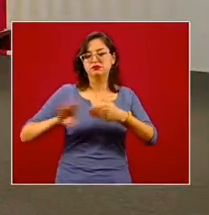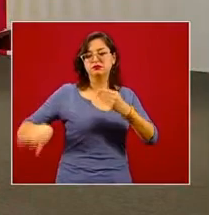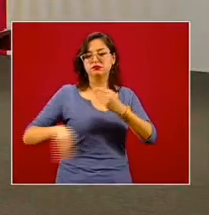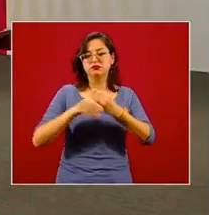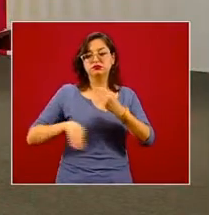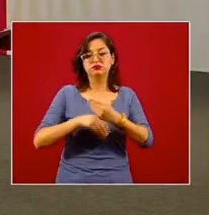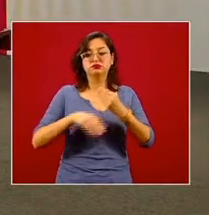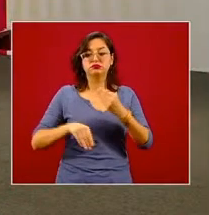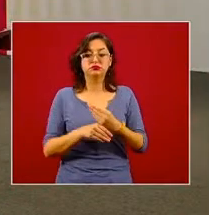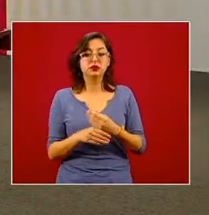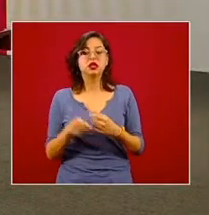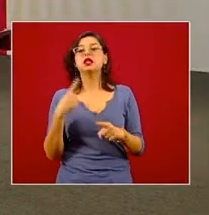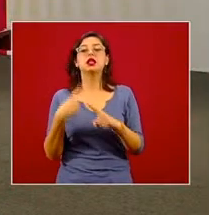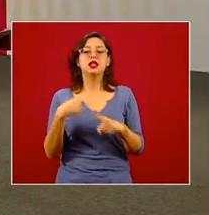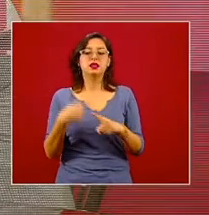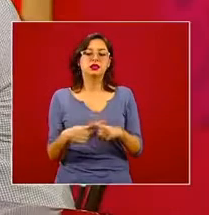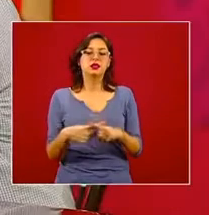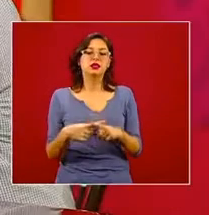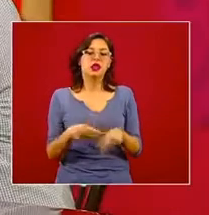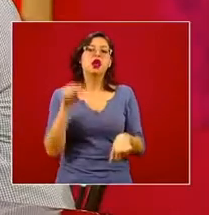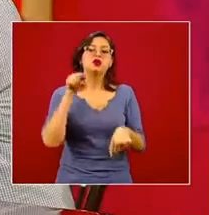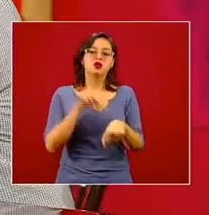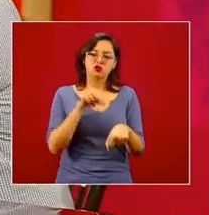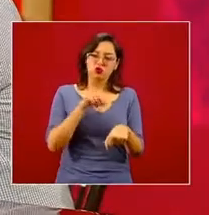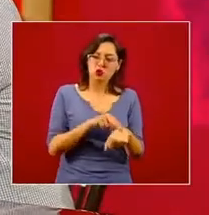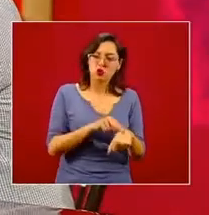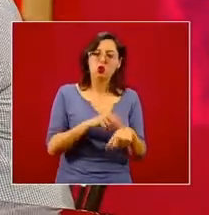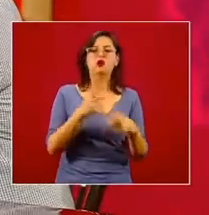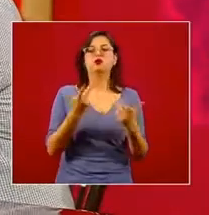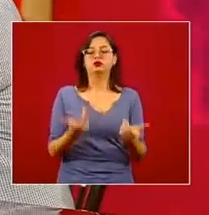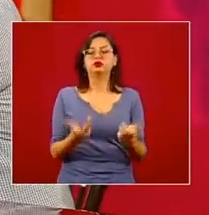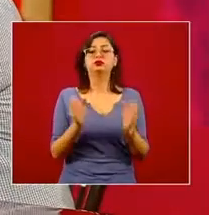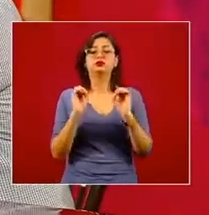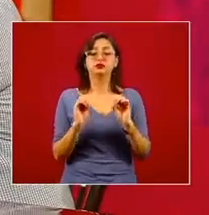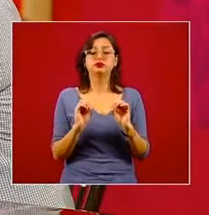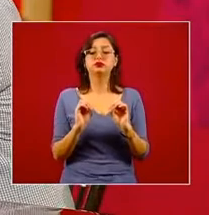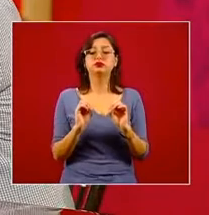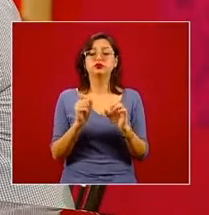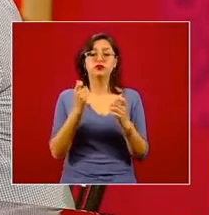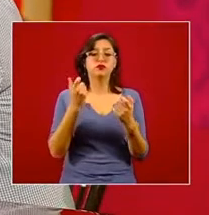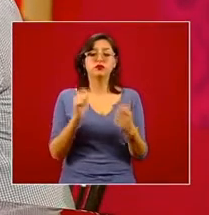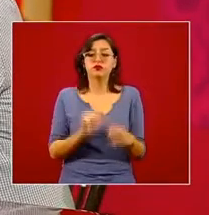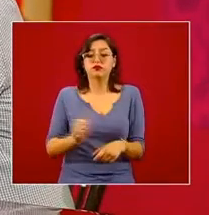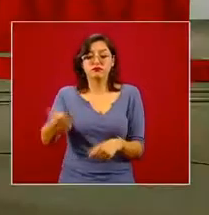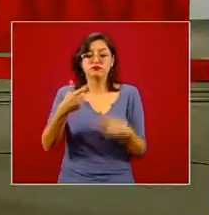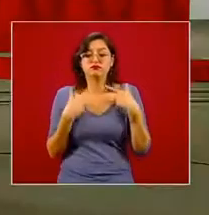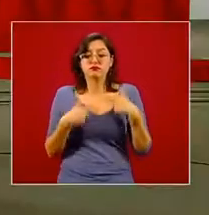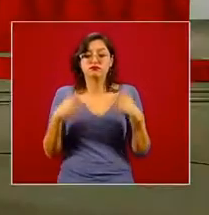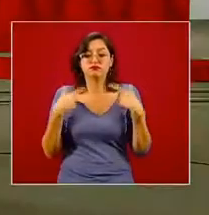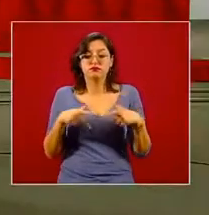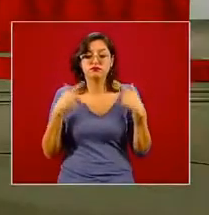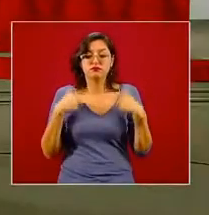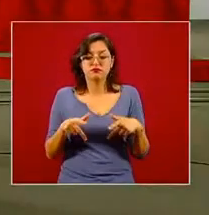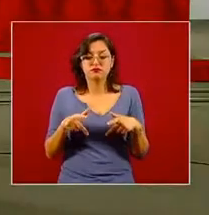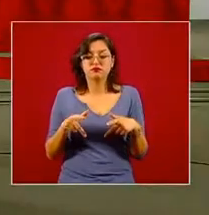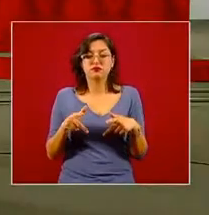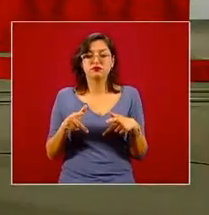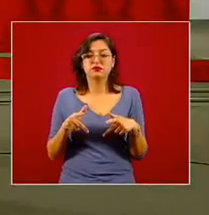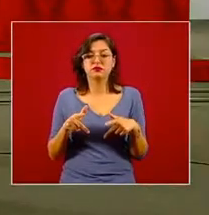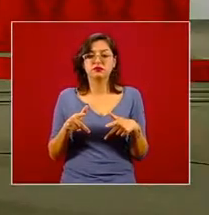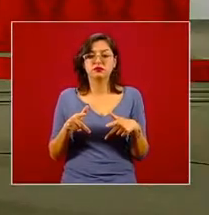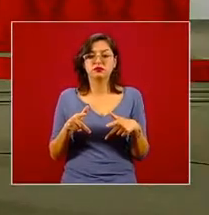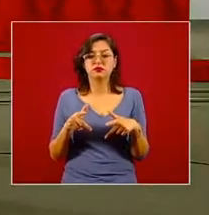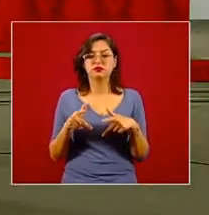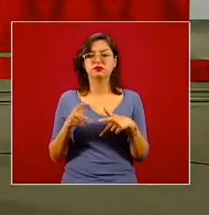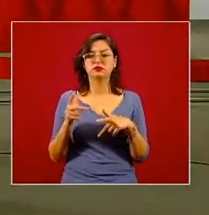who inputs the information directly in the system. It could be the epidemiological doctor, the treating